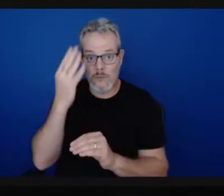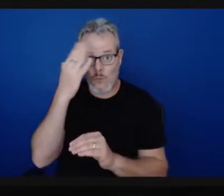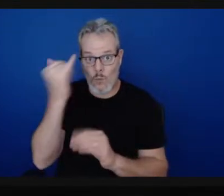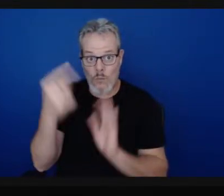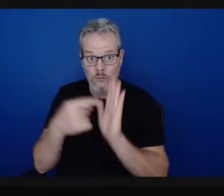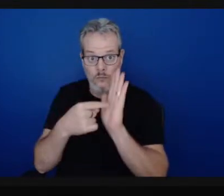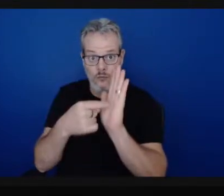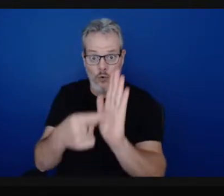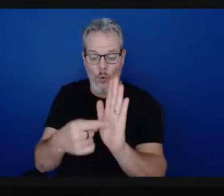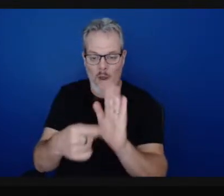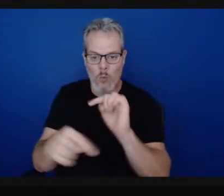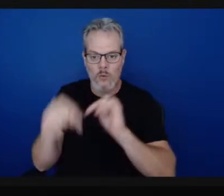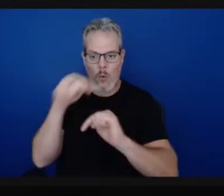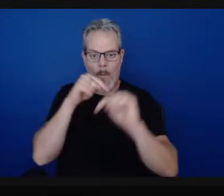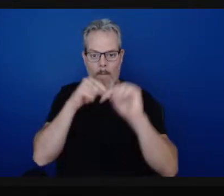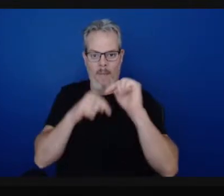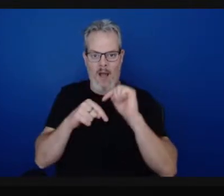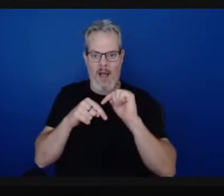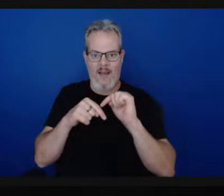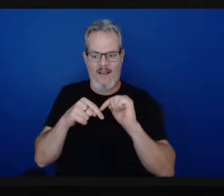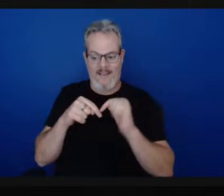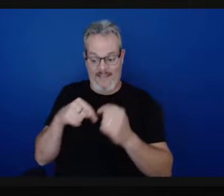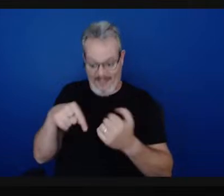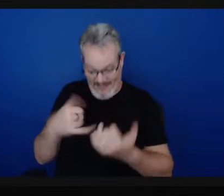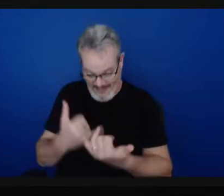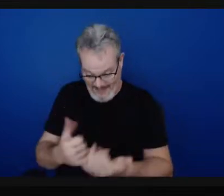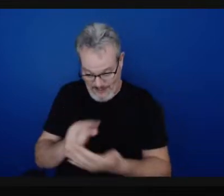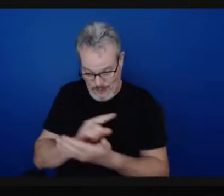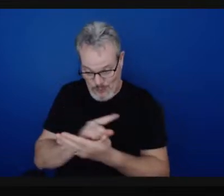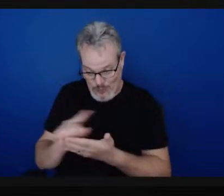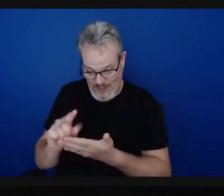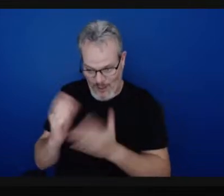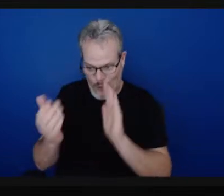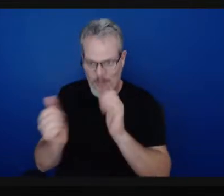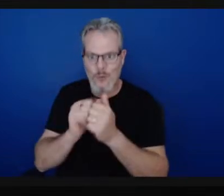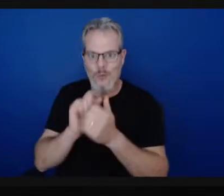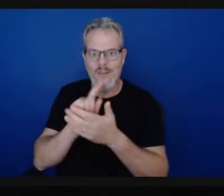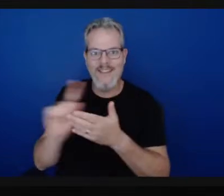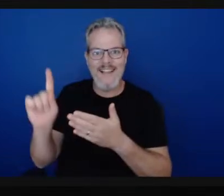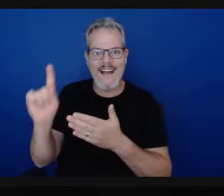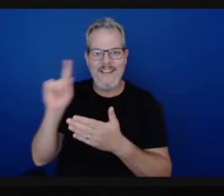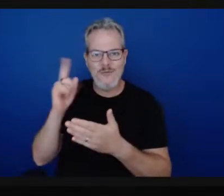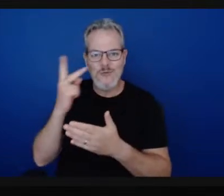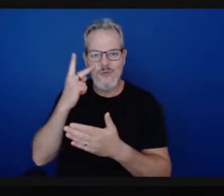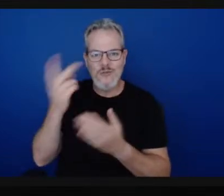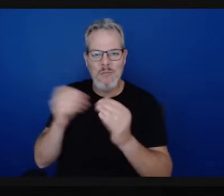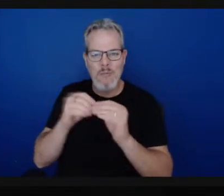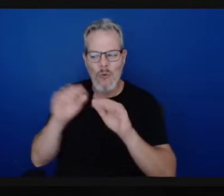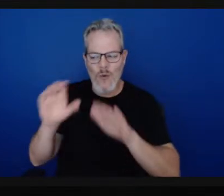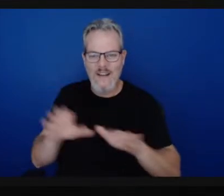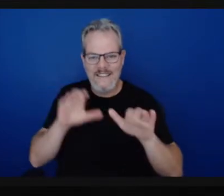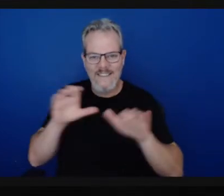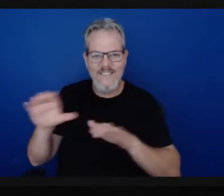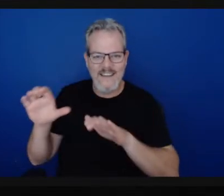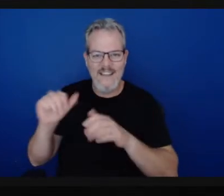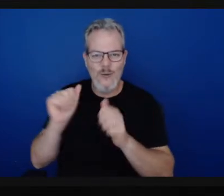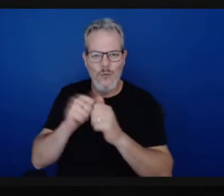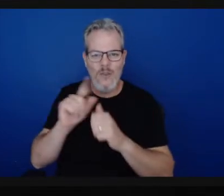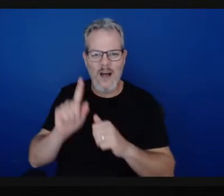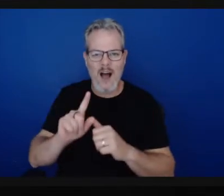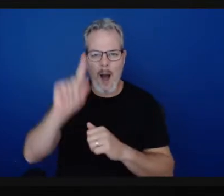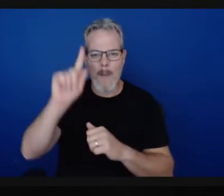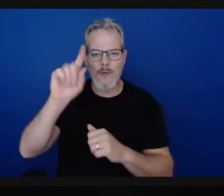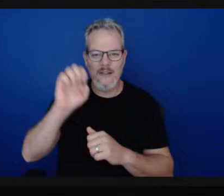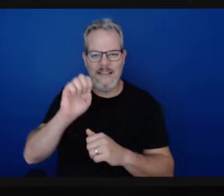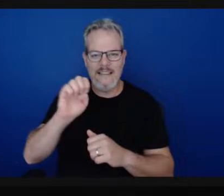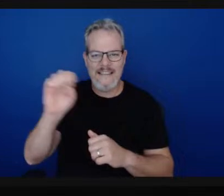map, which is from this week, to the last week we had activity on an Upper East Rift connector back in 2021,